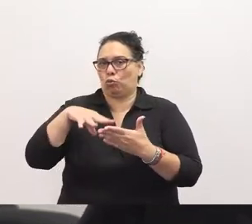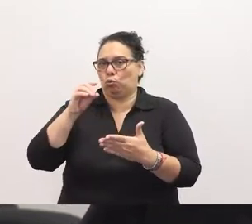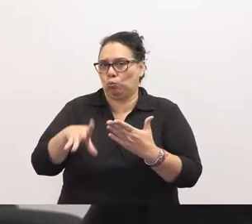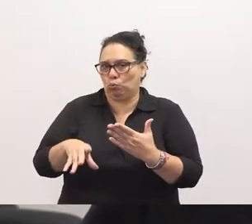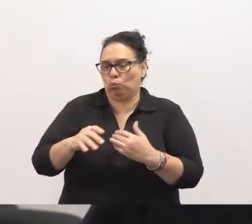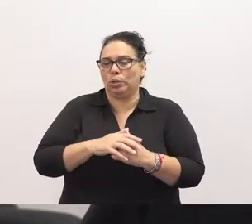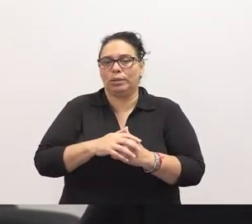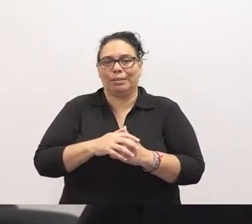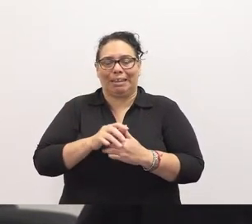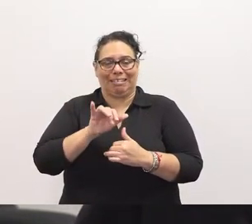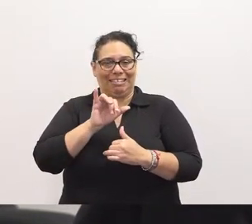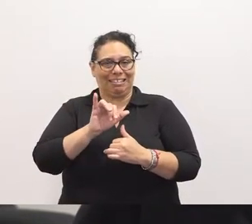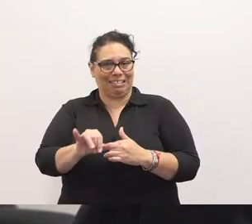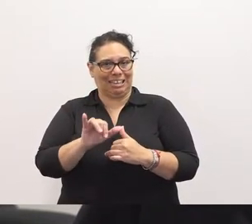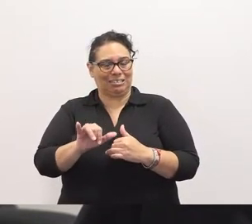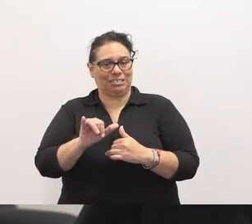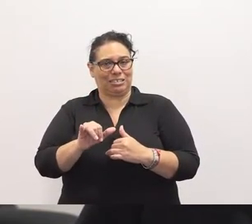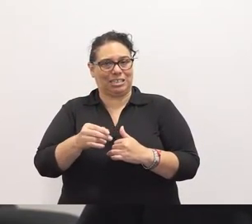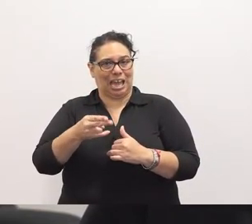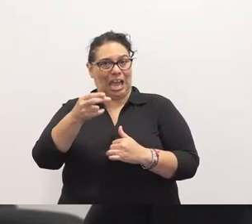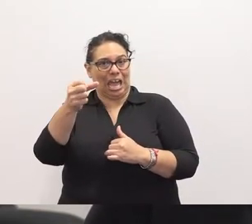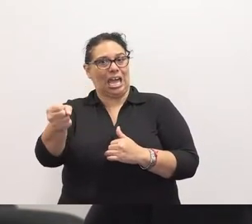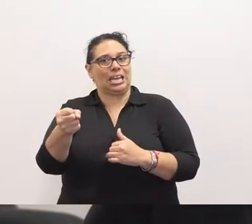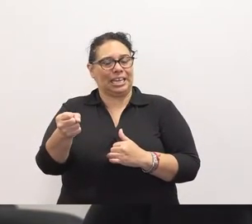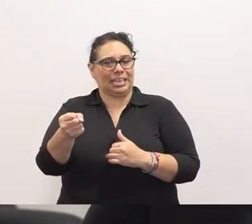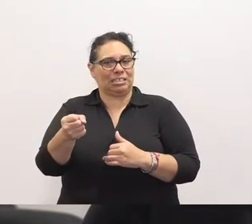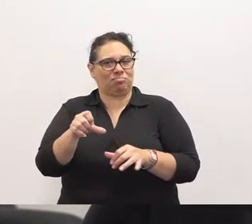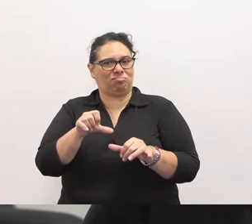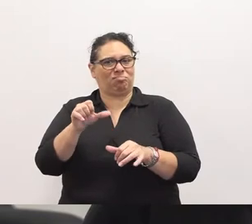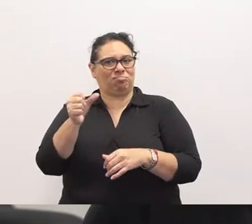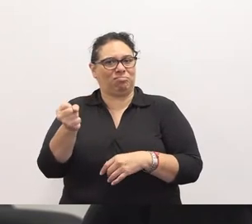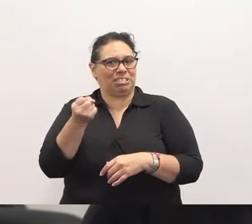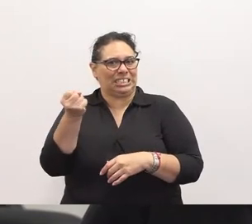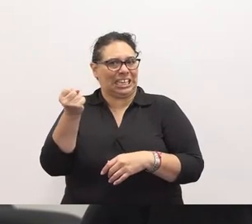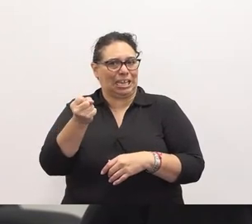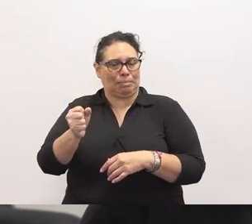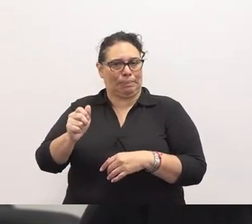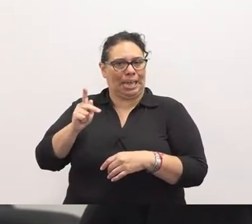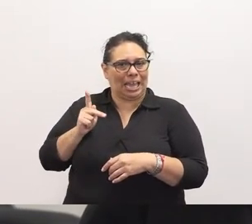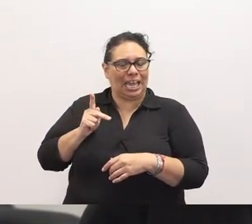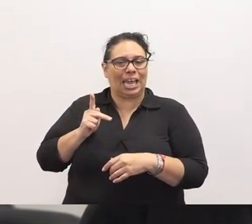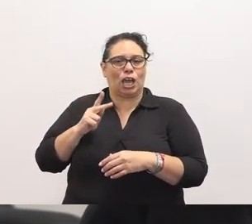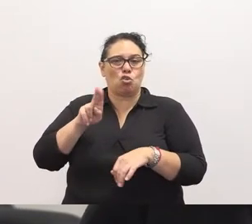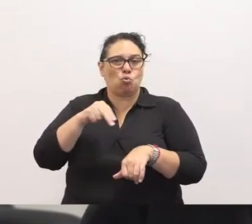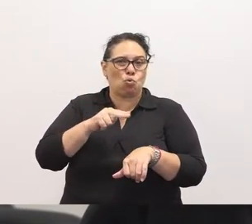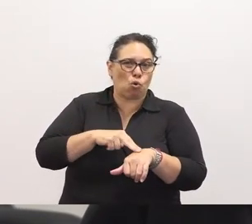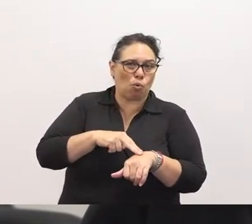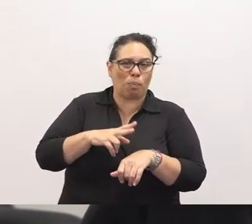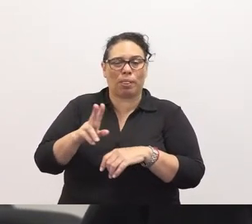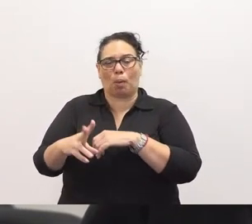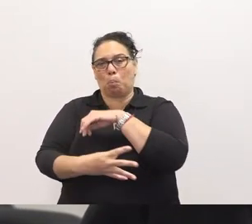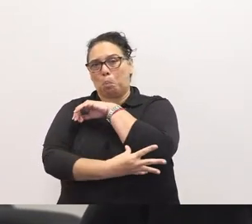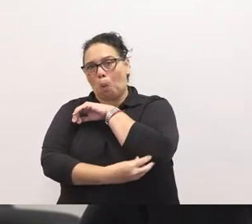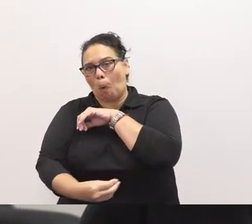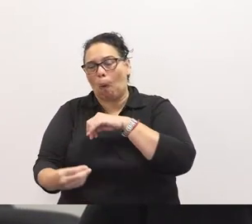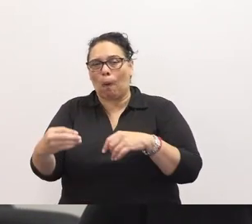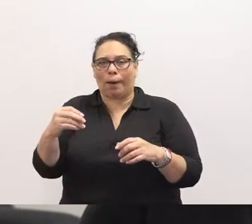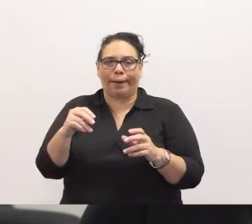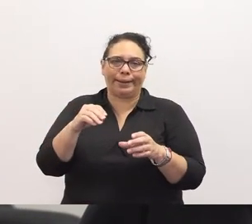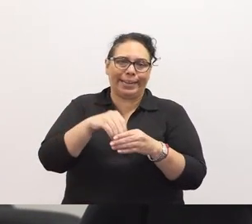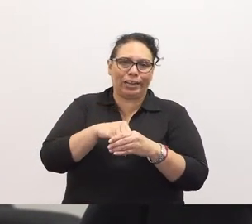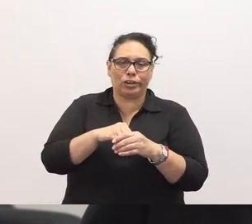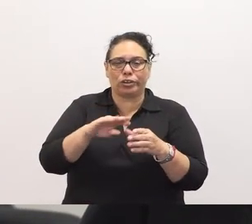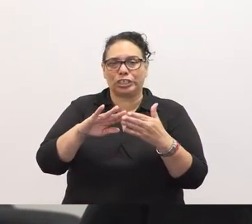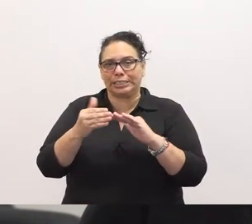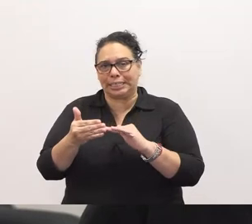Considering this, it's troubling that the highest retention rates are found among youths from poor, minority, and inner city backgrounds. The research shows that our